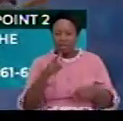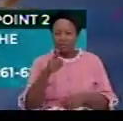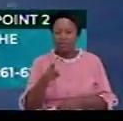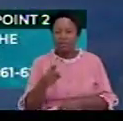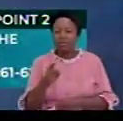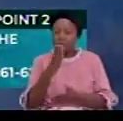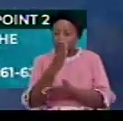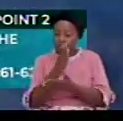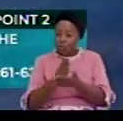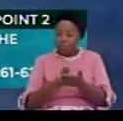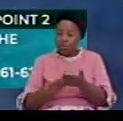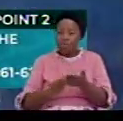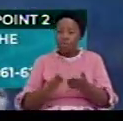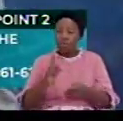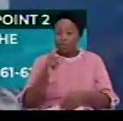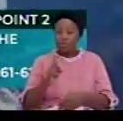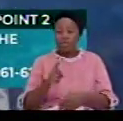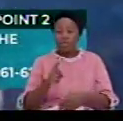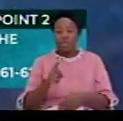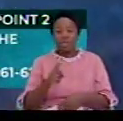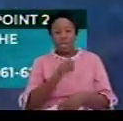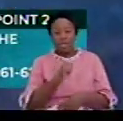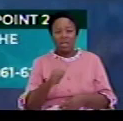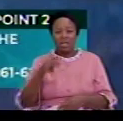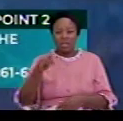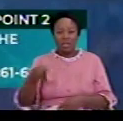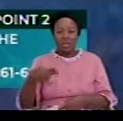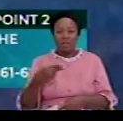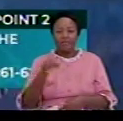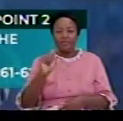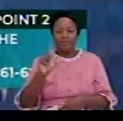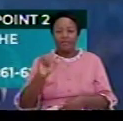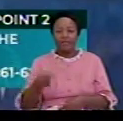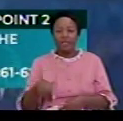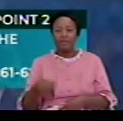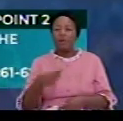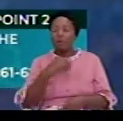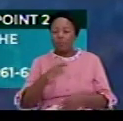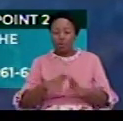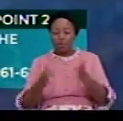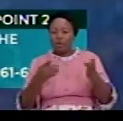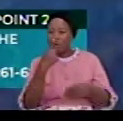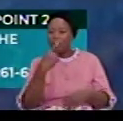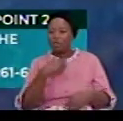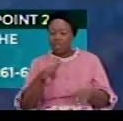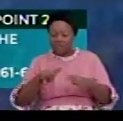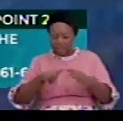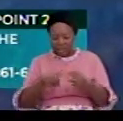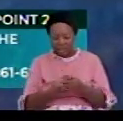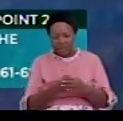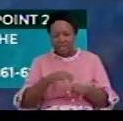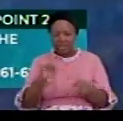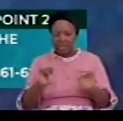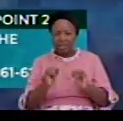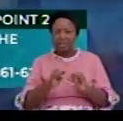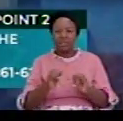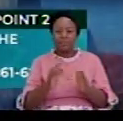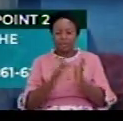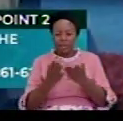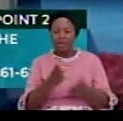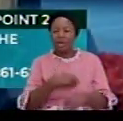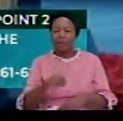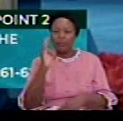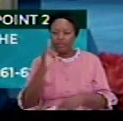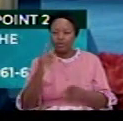Somebody, if Philip will open his mouth and begin at that same scripture and preach unto you